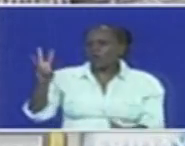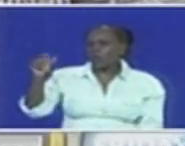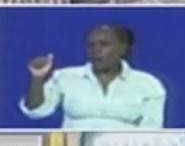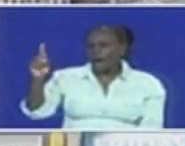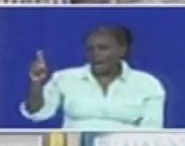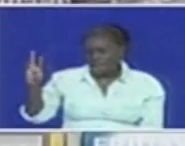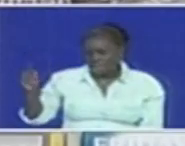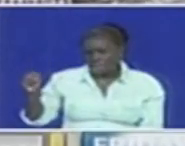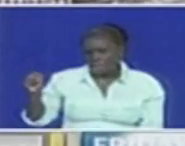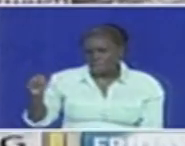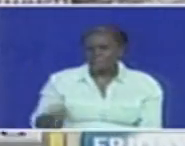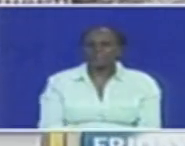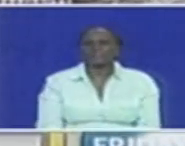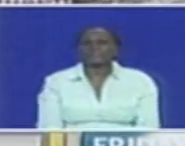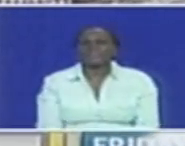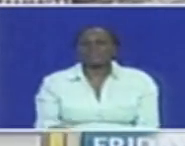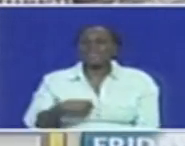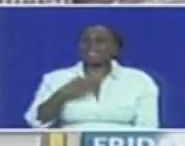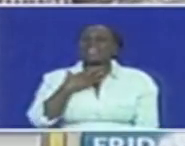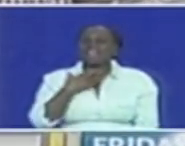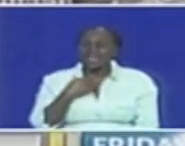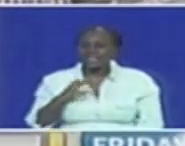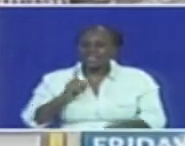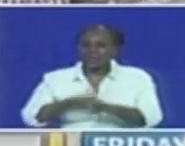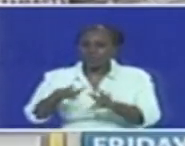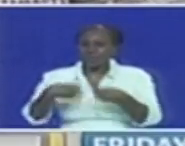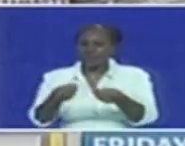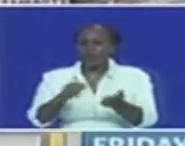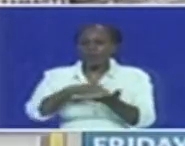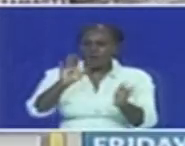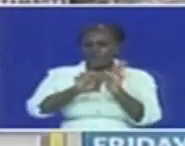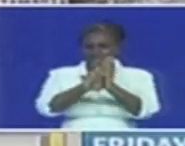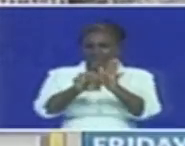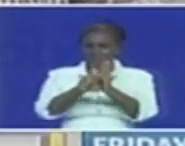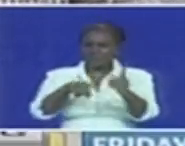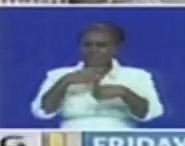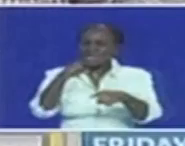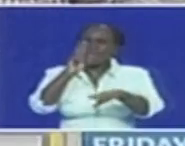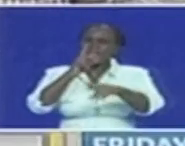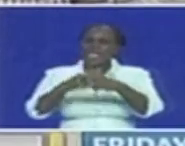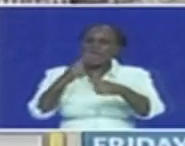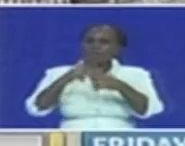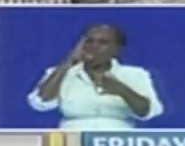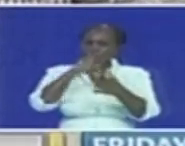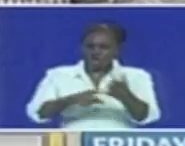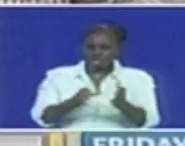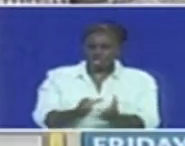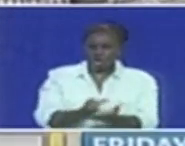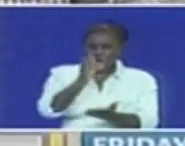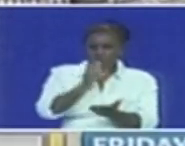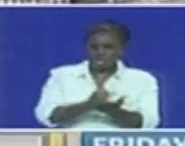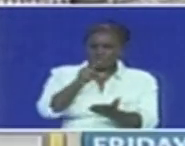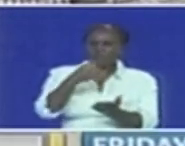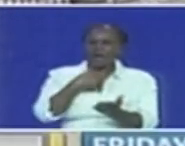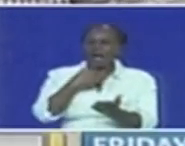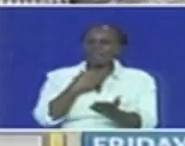De-warm. All right. I like it when you give us more examples. All right. Let's continue. What do you call that container that you use to put